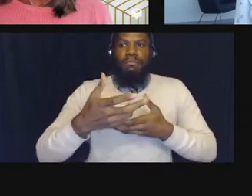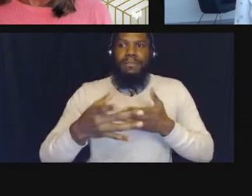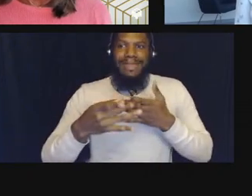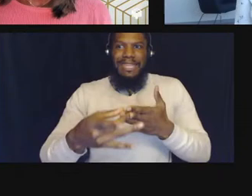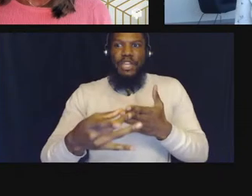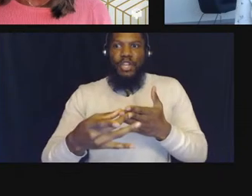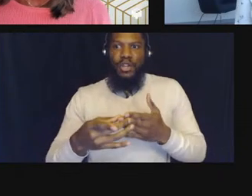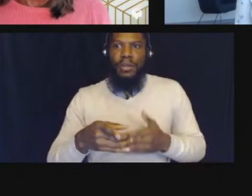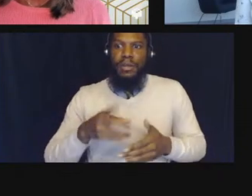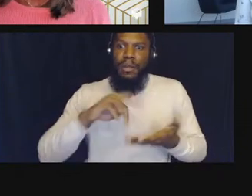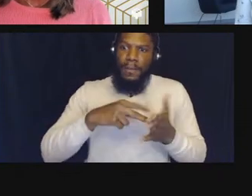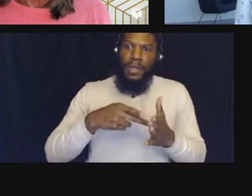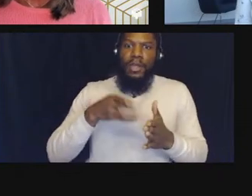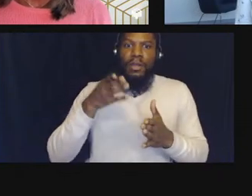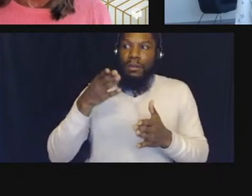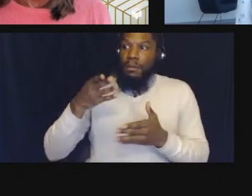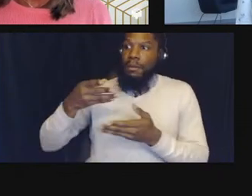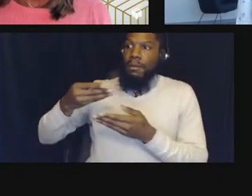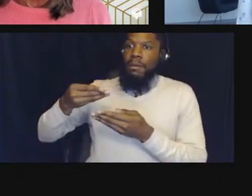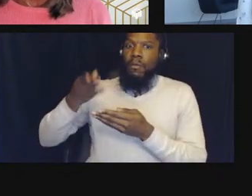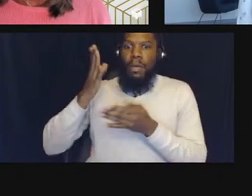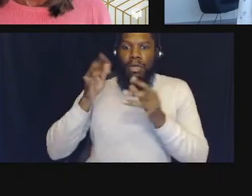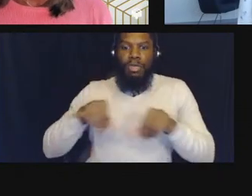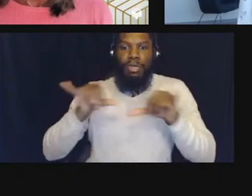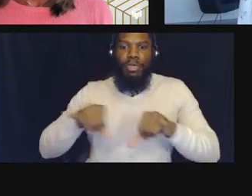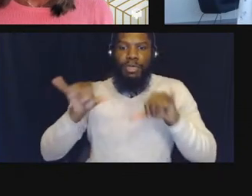organization for me to give money to again.